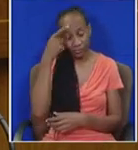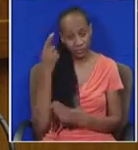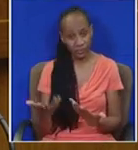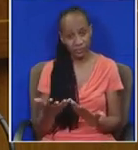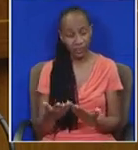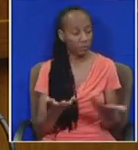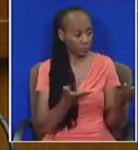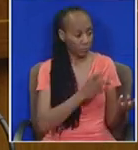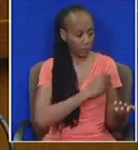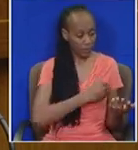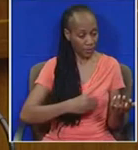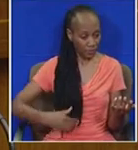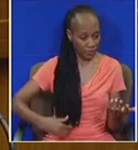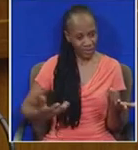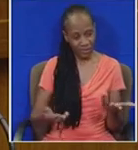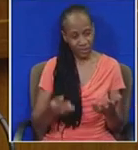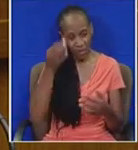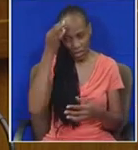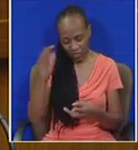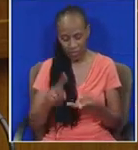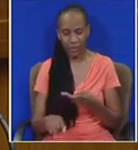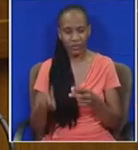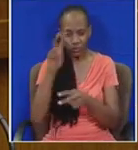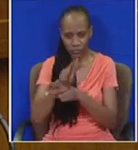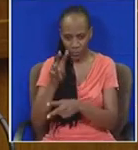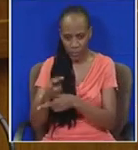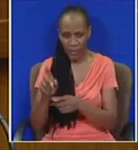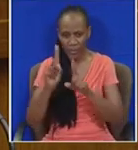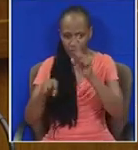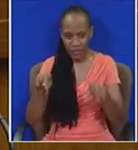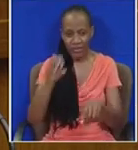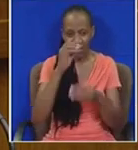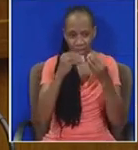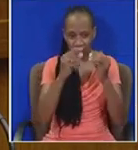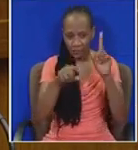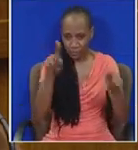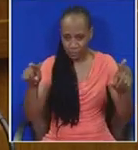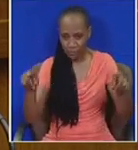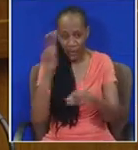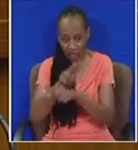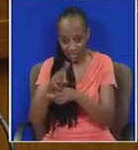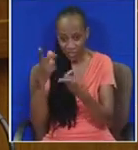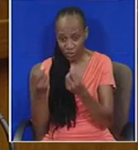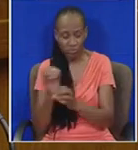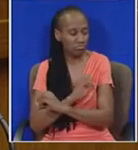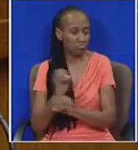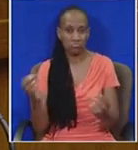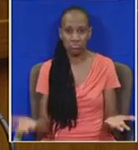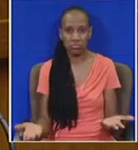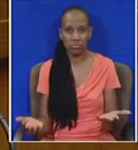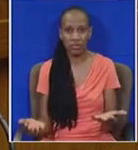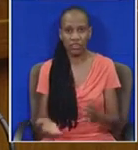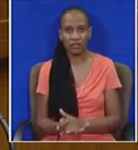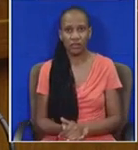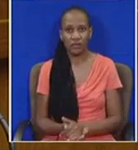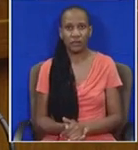Mr. President, in governance and oversight on these companies over many years. And governance is also,